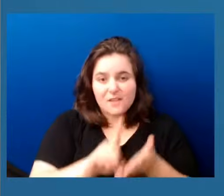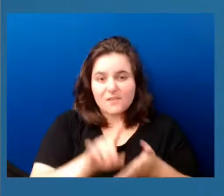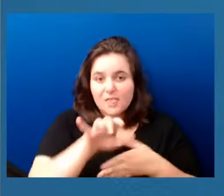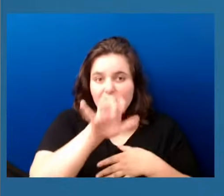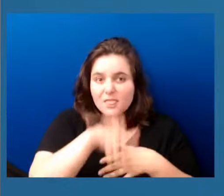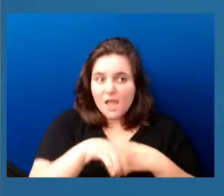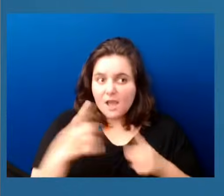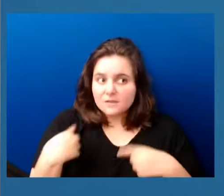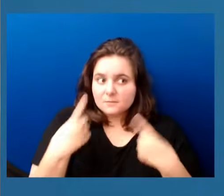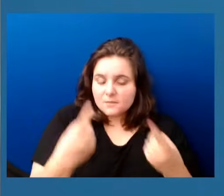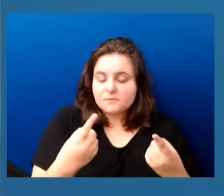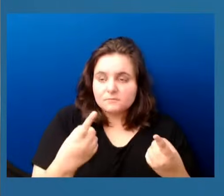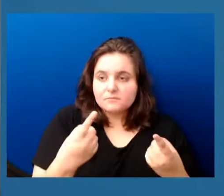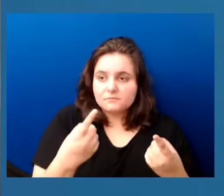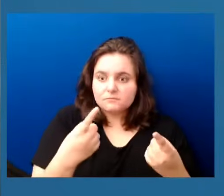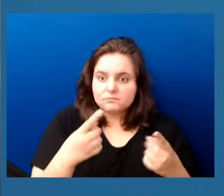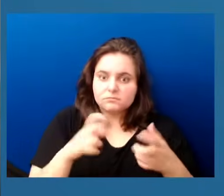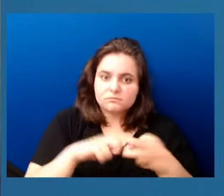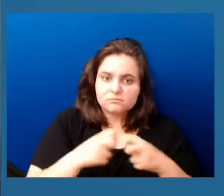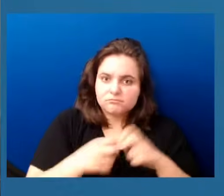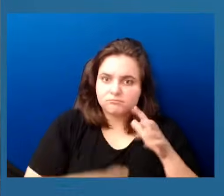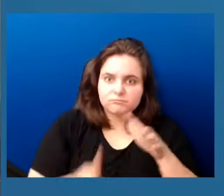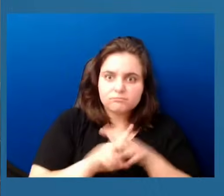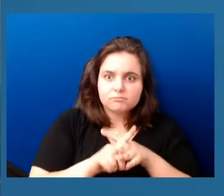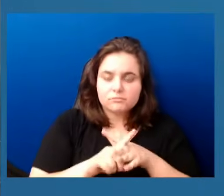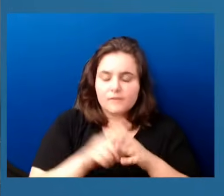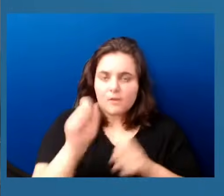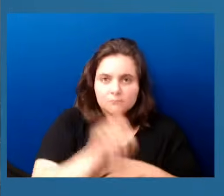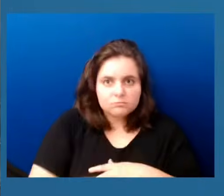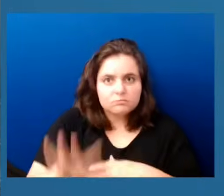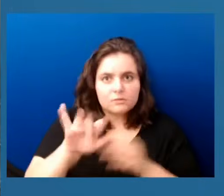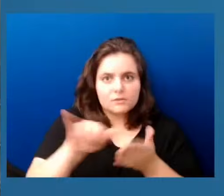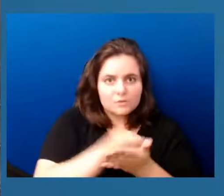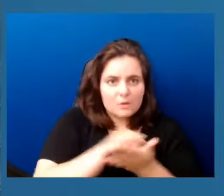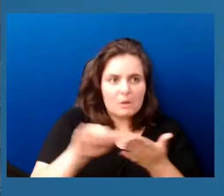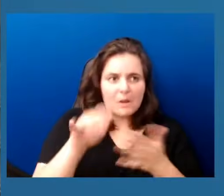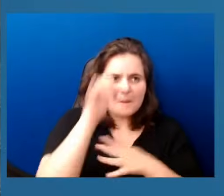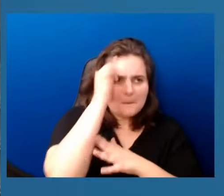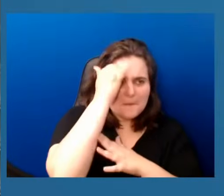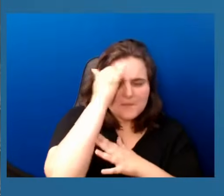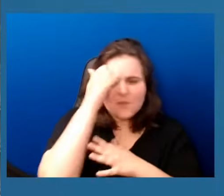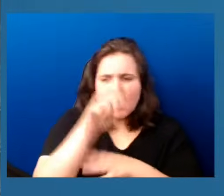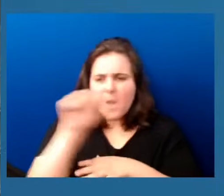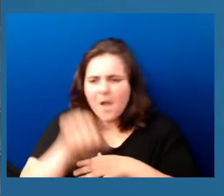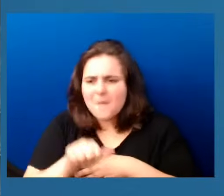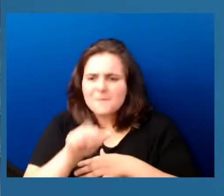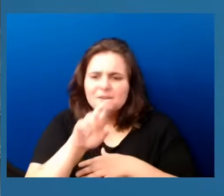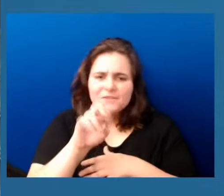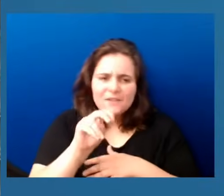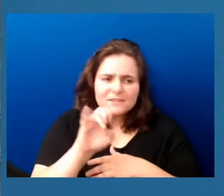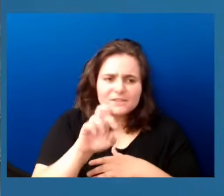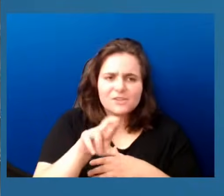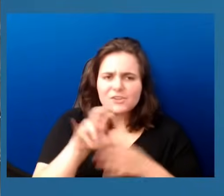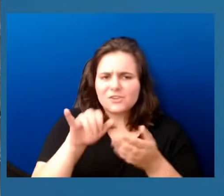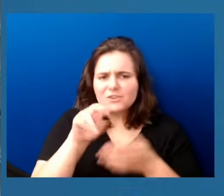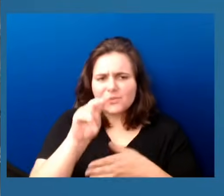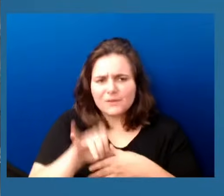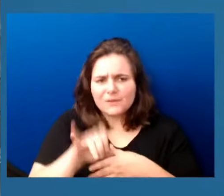office, from New York's 5 boroughs to Albany, to Buffalo, to Essex, to Rensselaer, and every county in